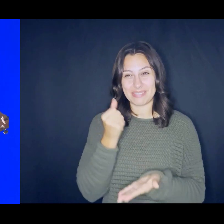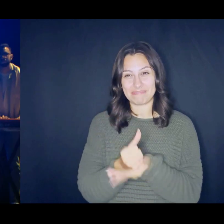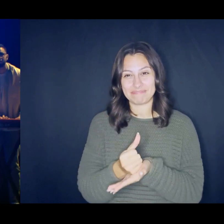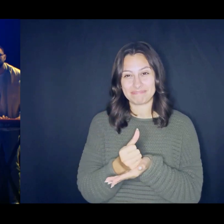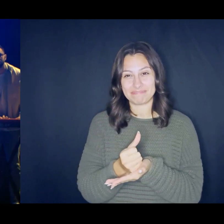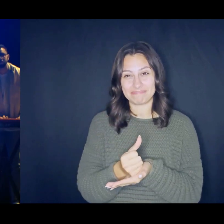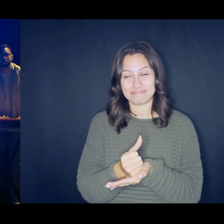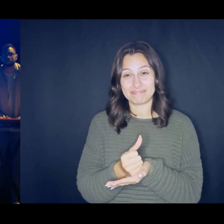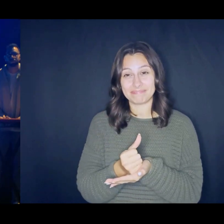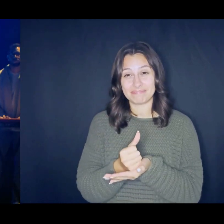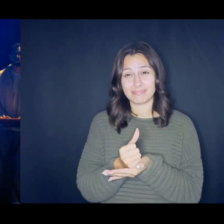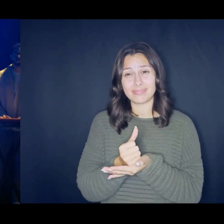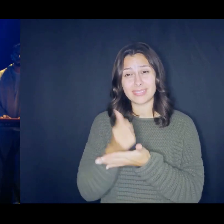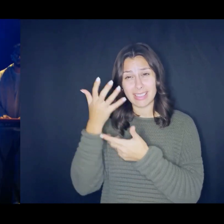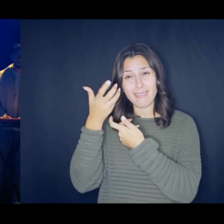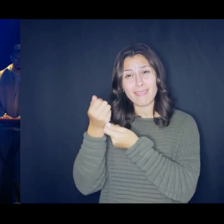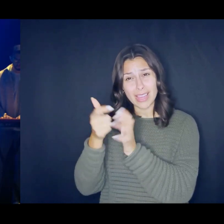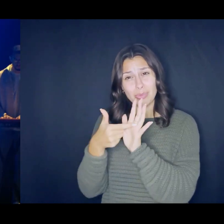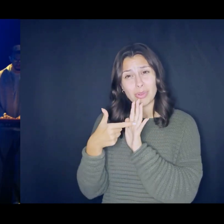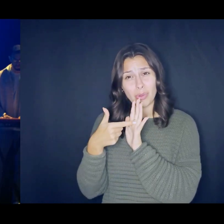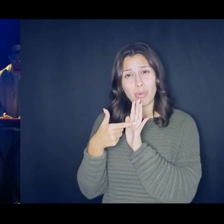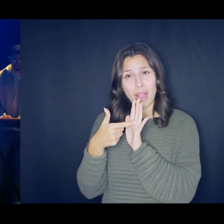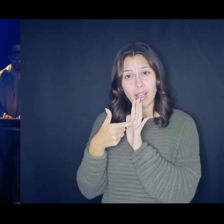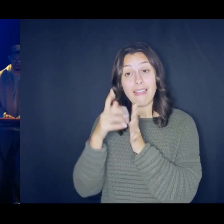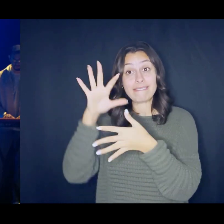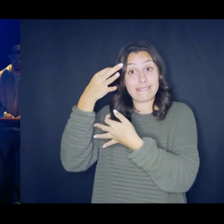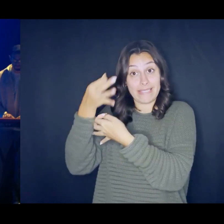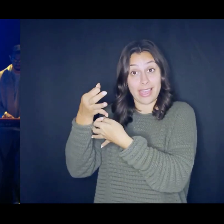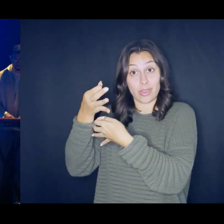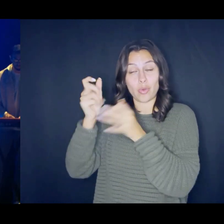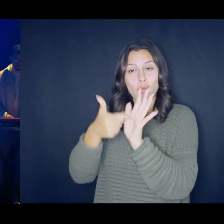Amen. Faith requires trust, amen.